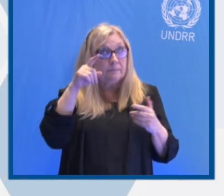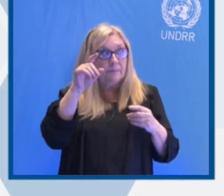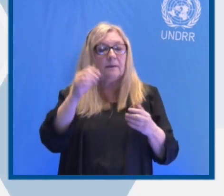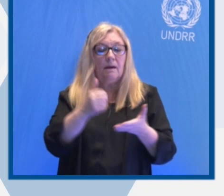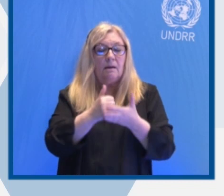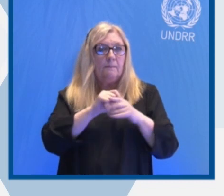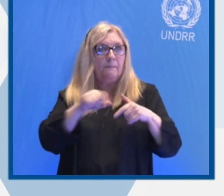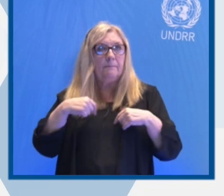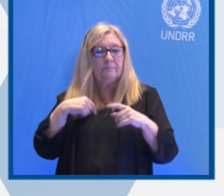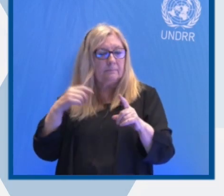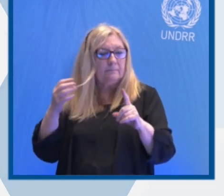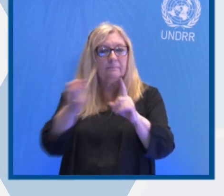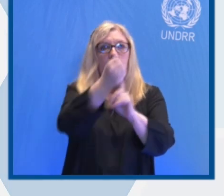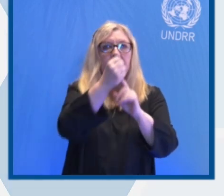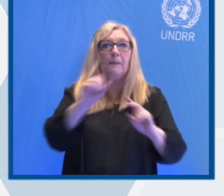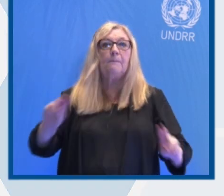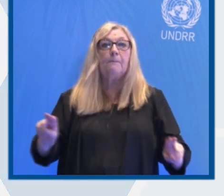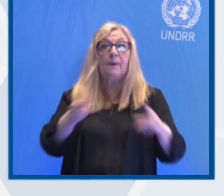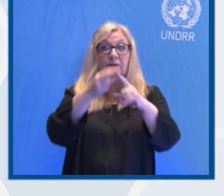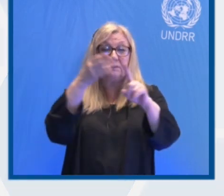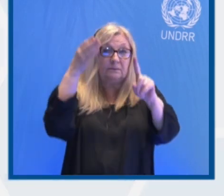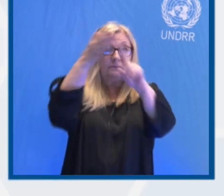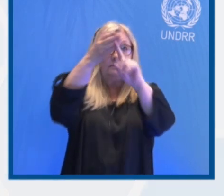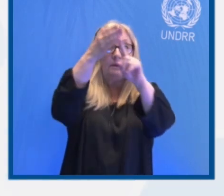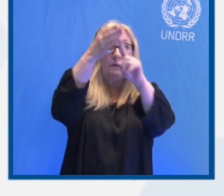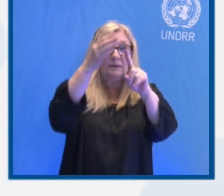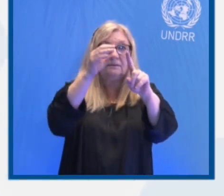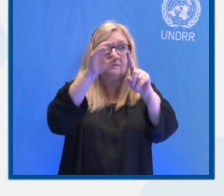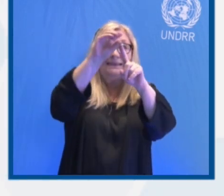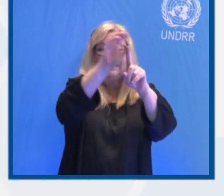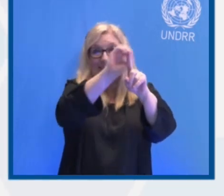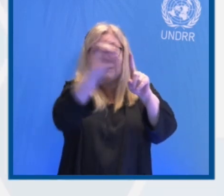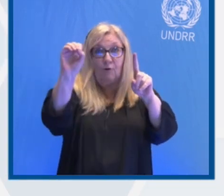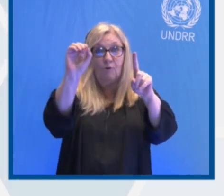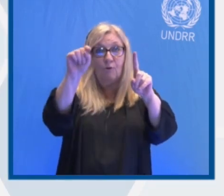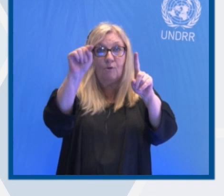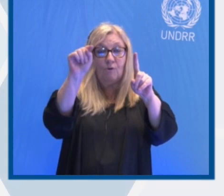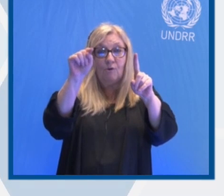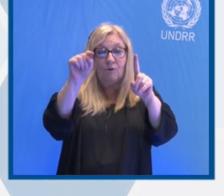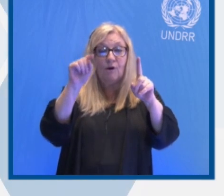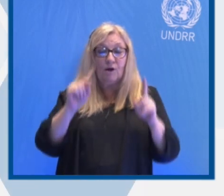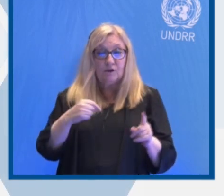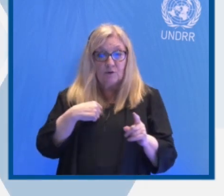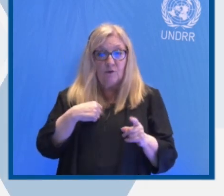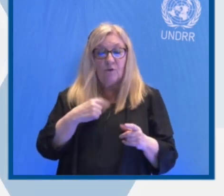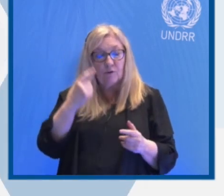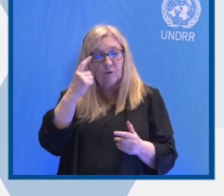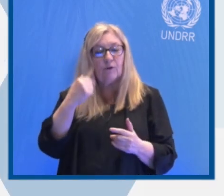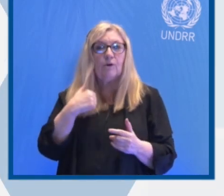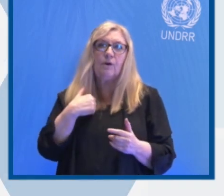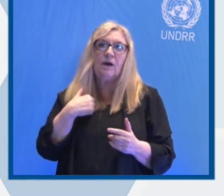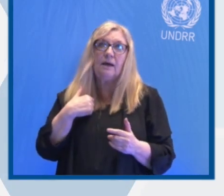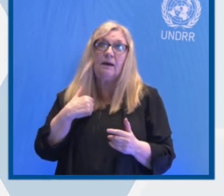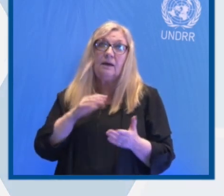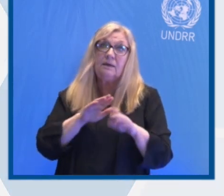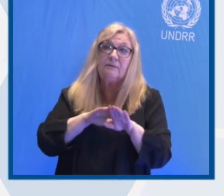an accelerator for hitting the net zero targets. And the reason is, if we are battling disasters, we are not